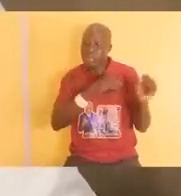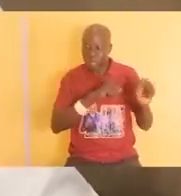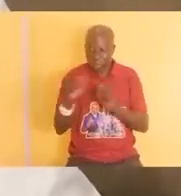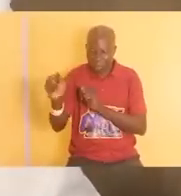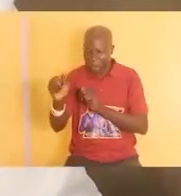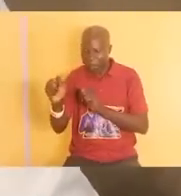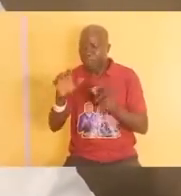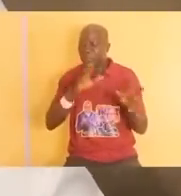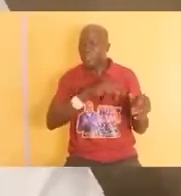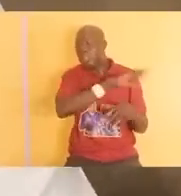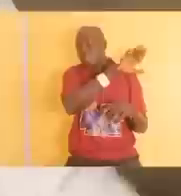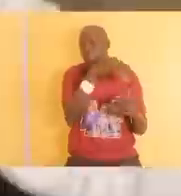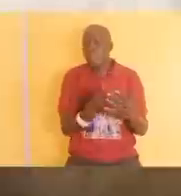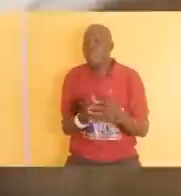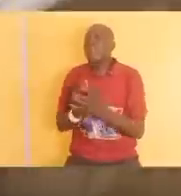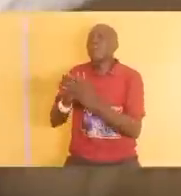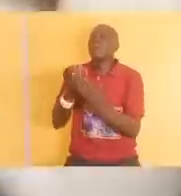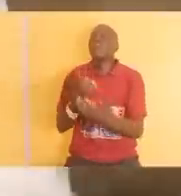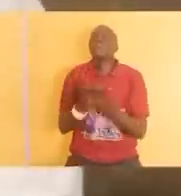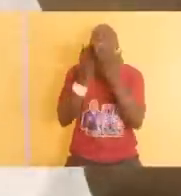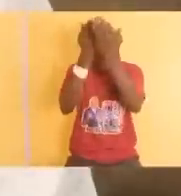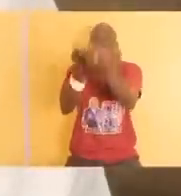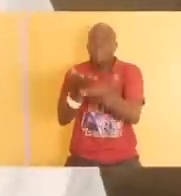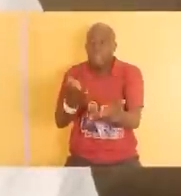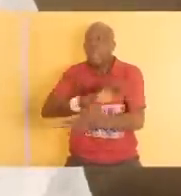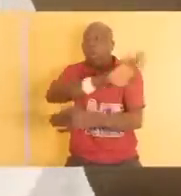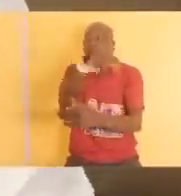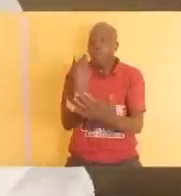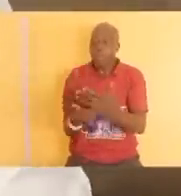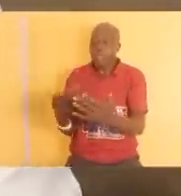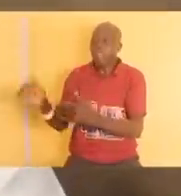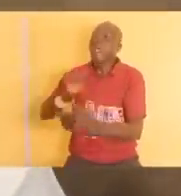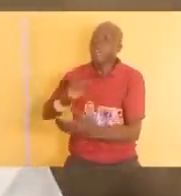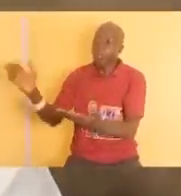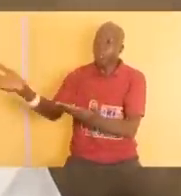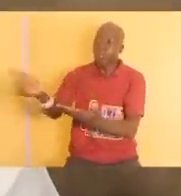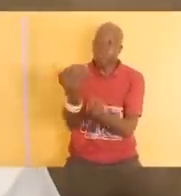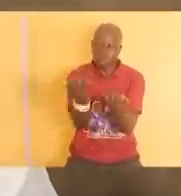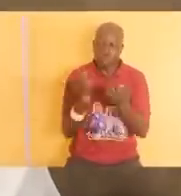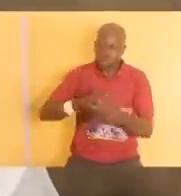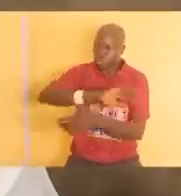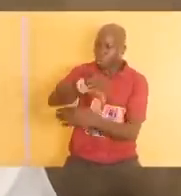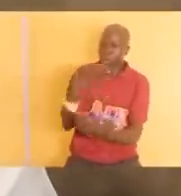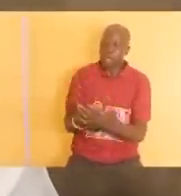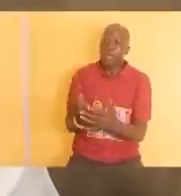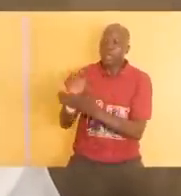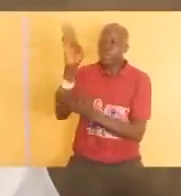Oh,